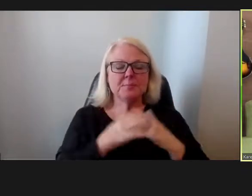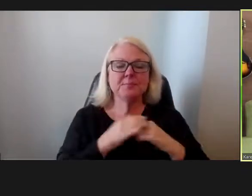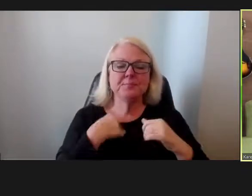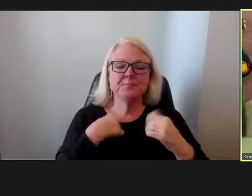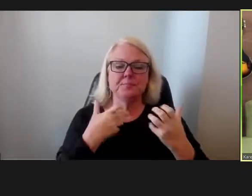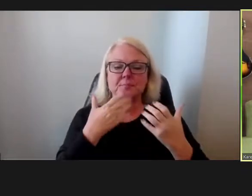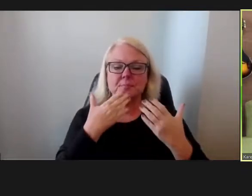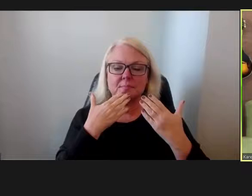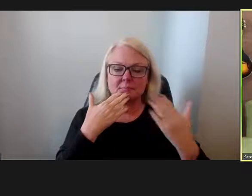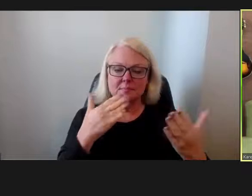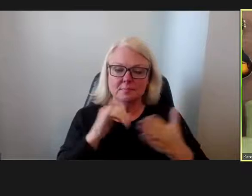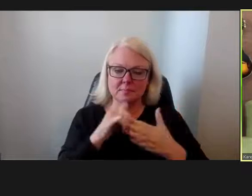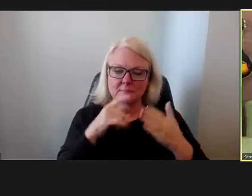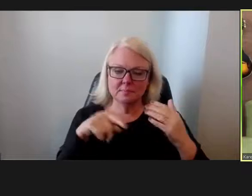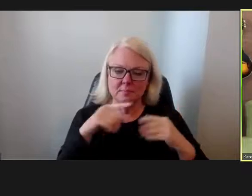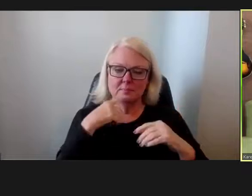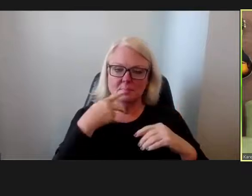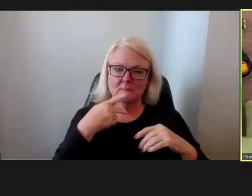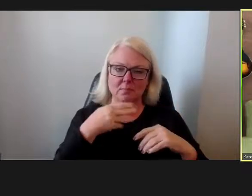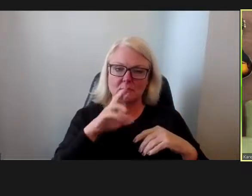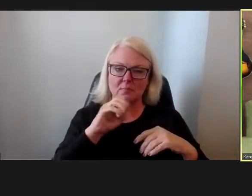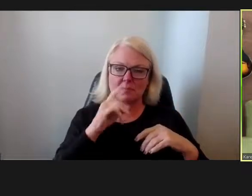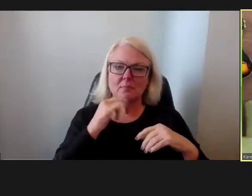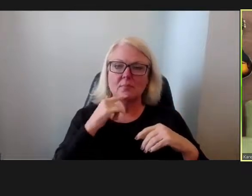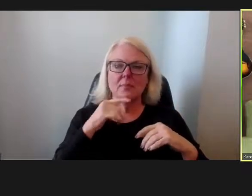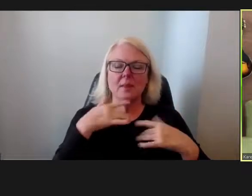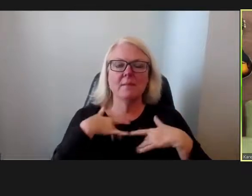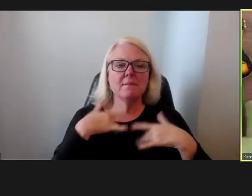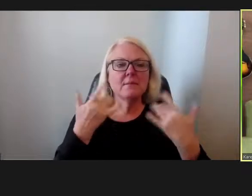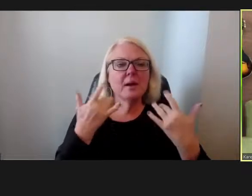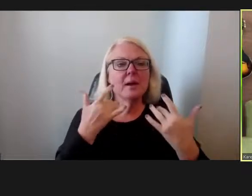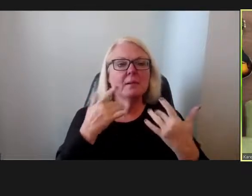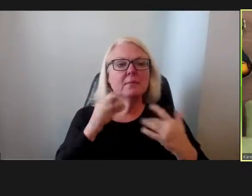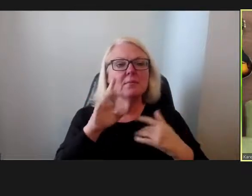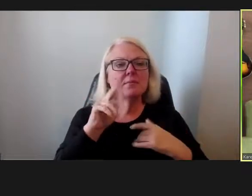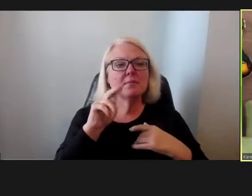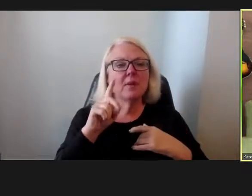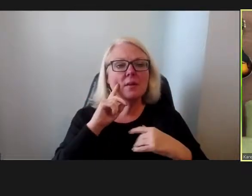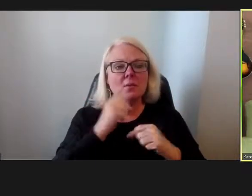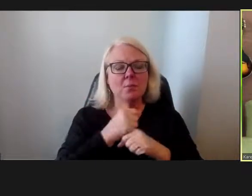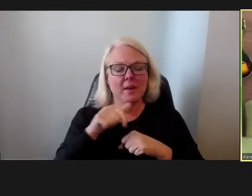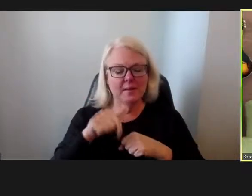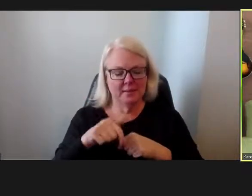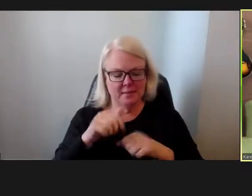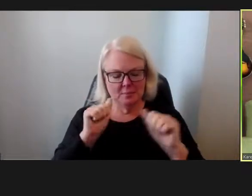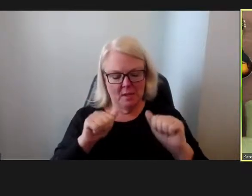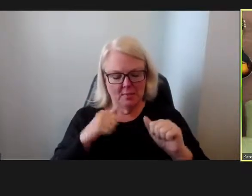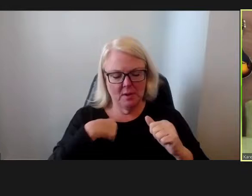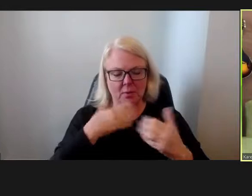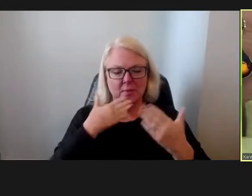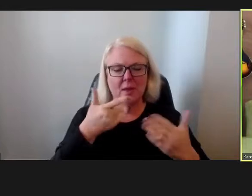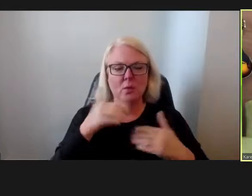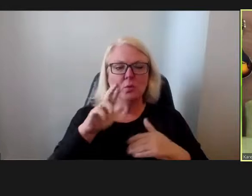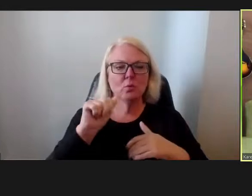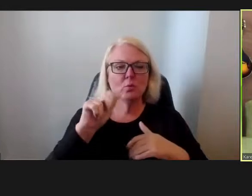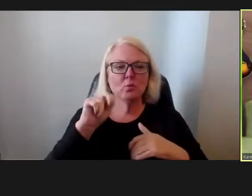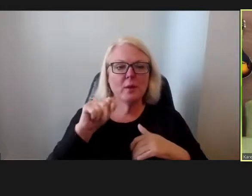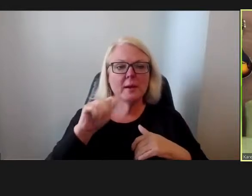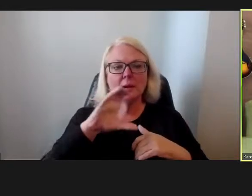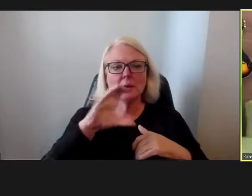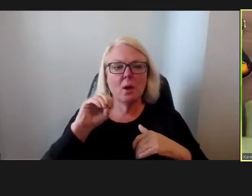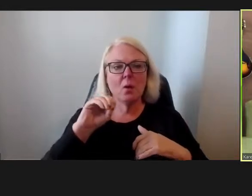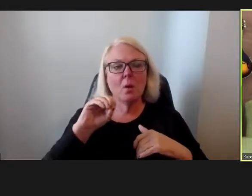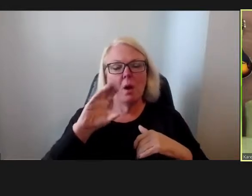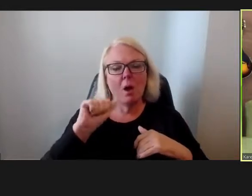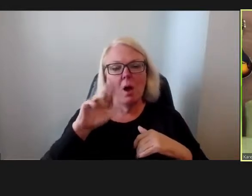Cal Engaged Pedagogy and Programming Event Fund for making this event possible. I'd like to thank our grant co-authors at the Center for Language and